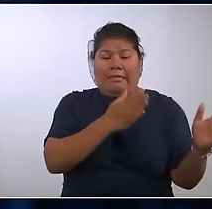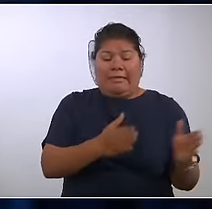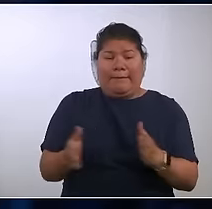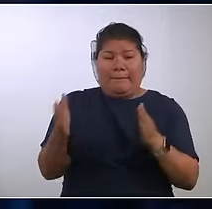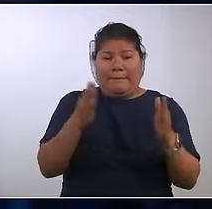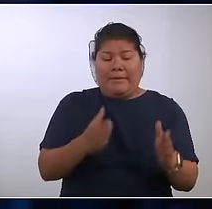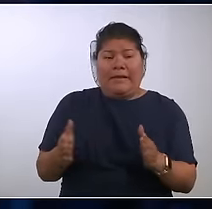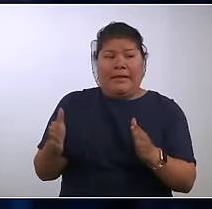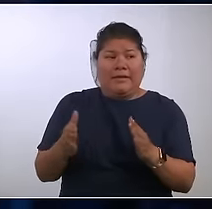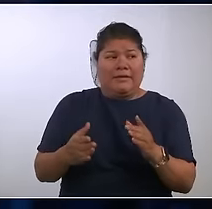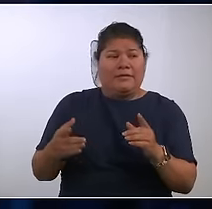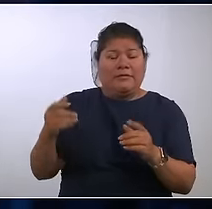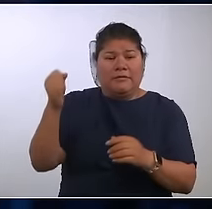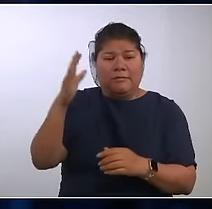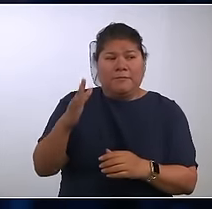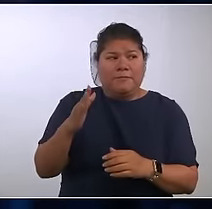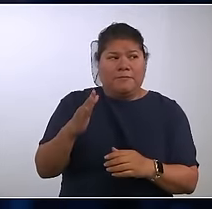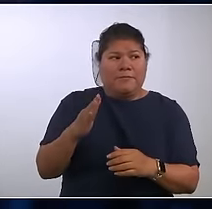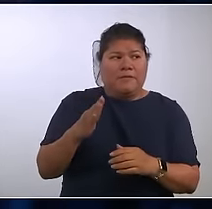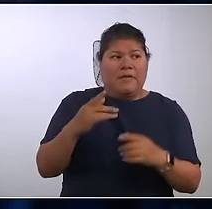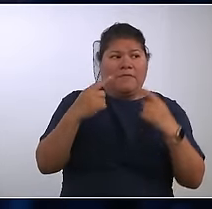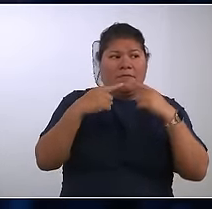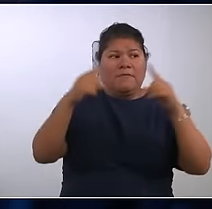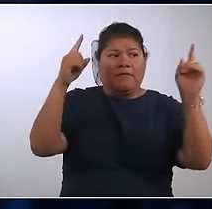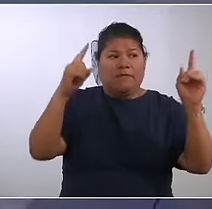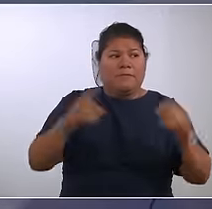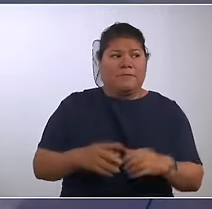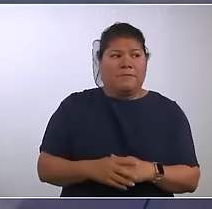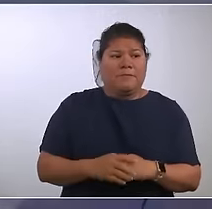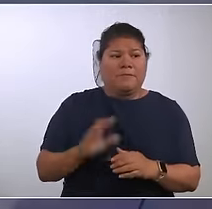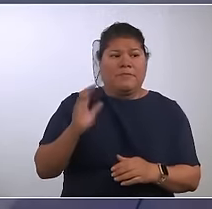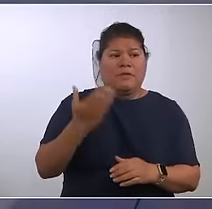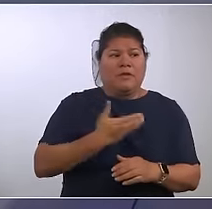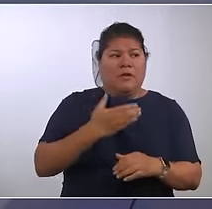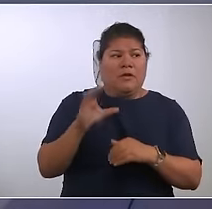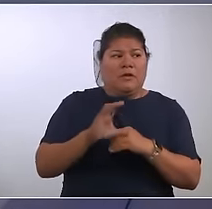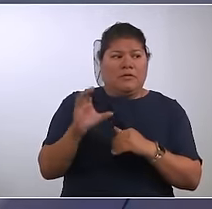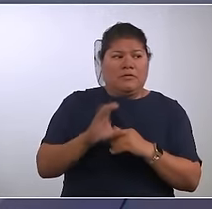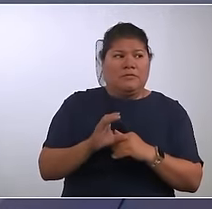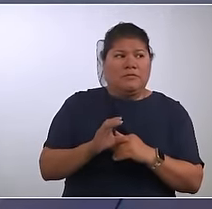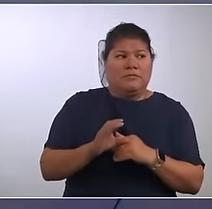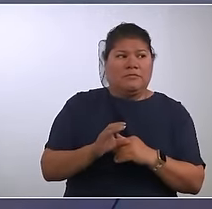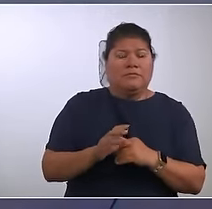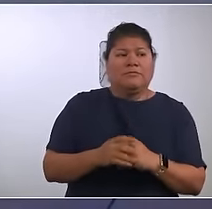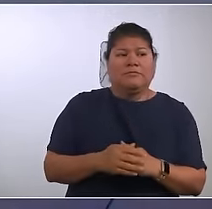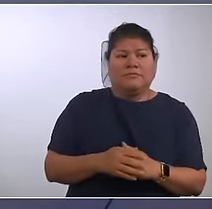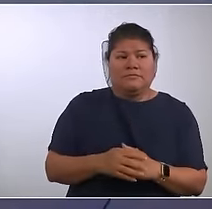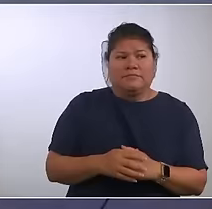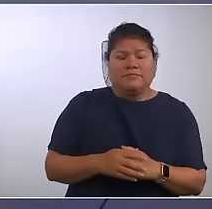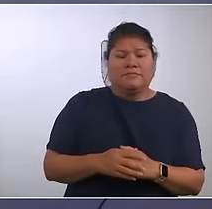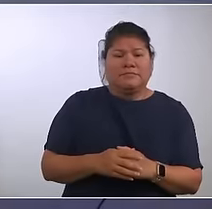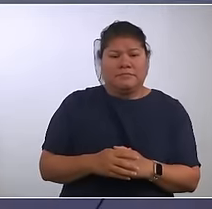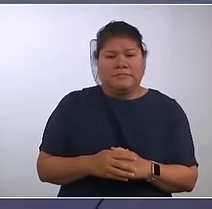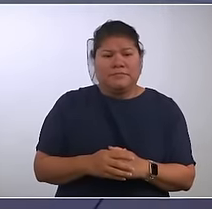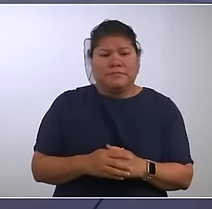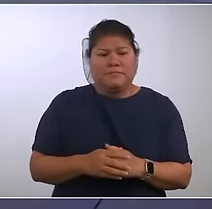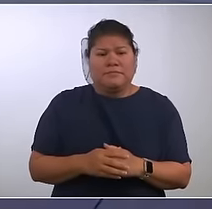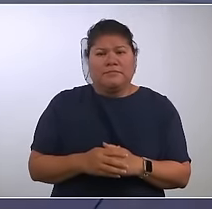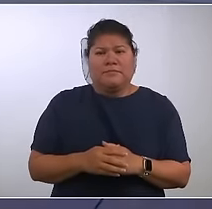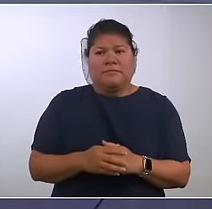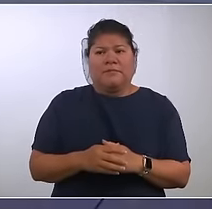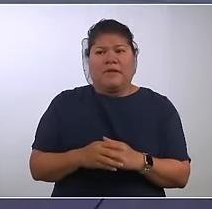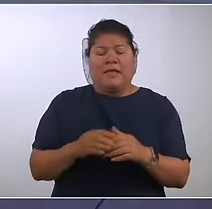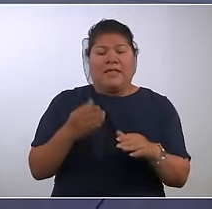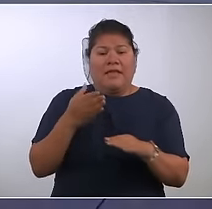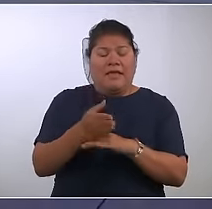propósitos de Dios, and that the purposes of God, se logren, would be accomplished, en nuestras iglesias locales, in our local churches. Después